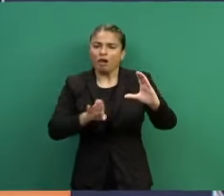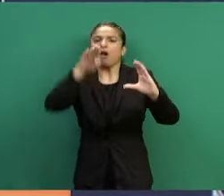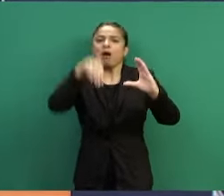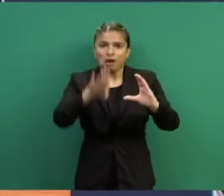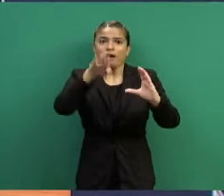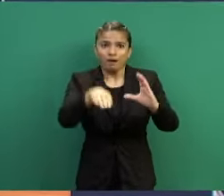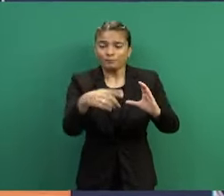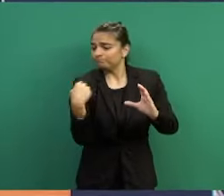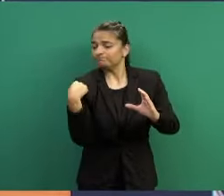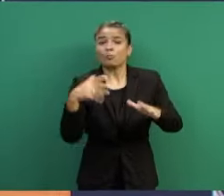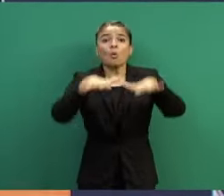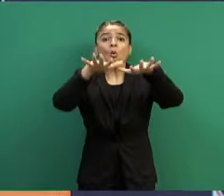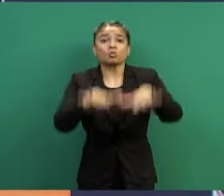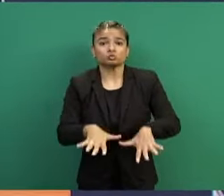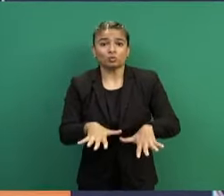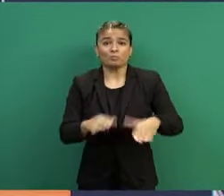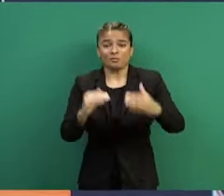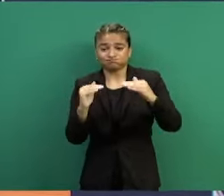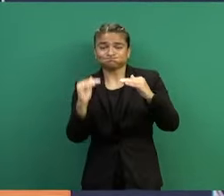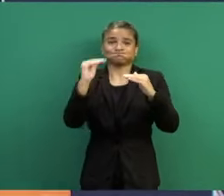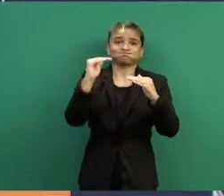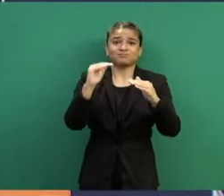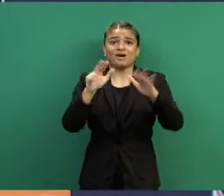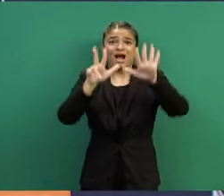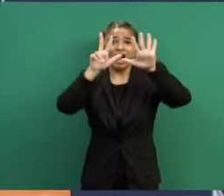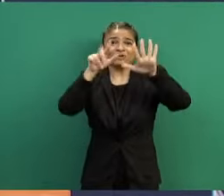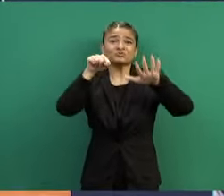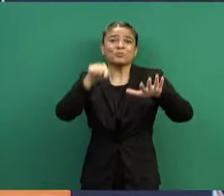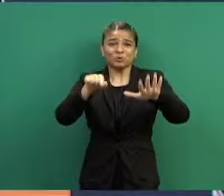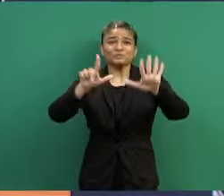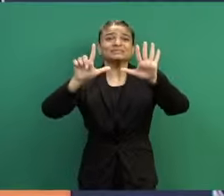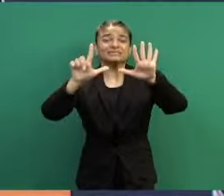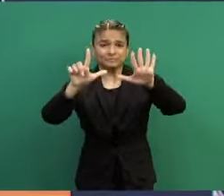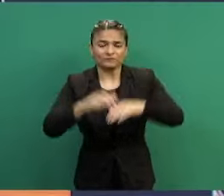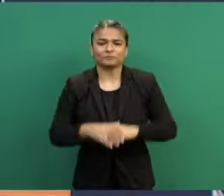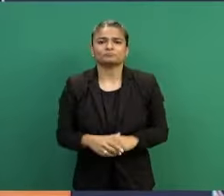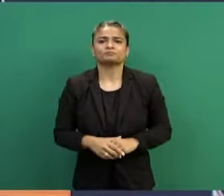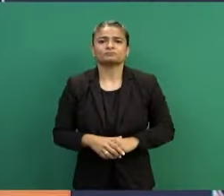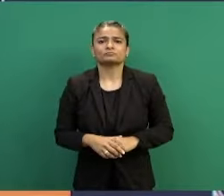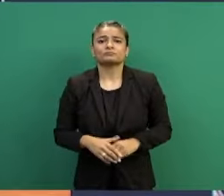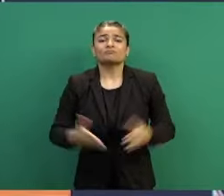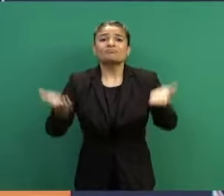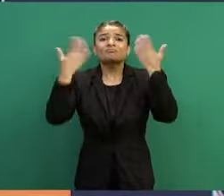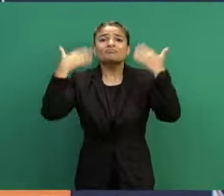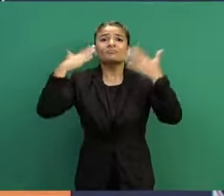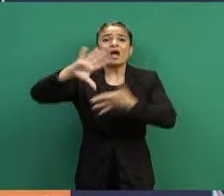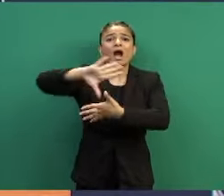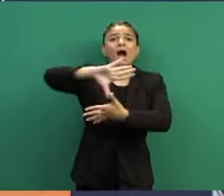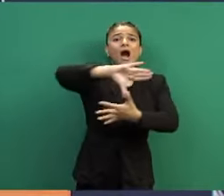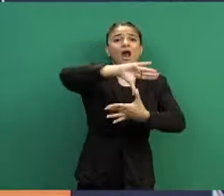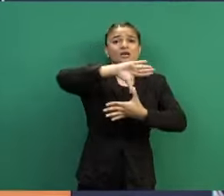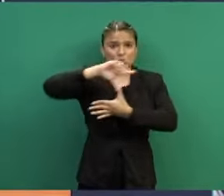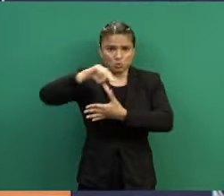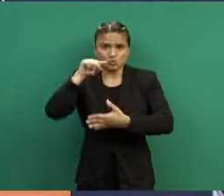8.7%. El Niño conditions present longer-term concerns.